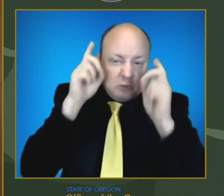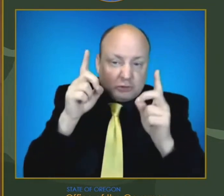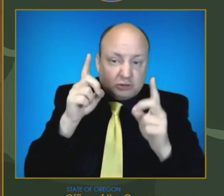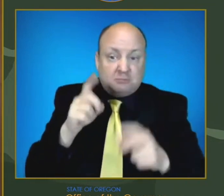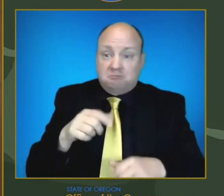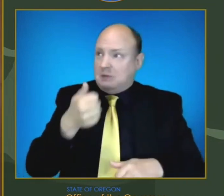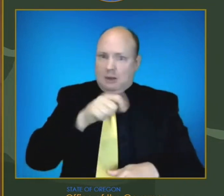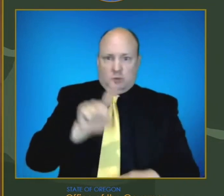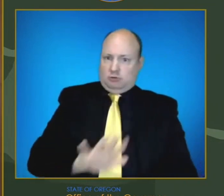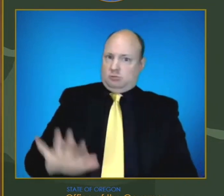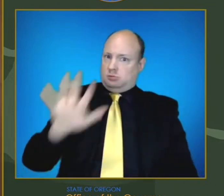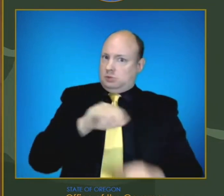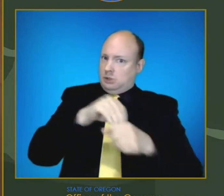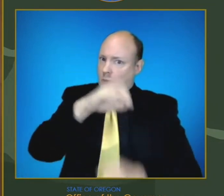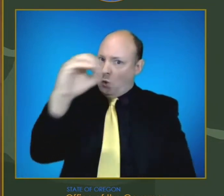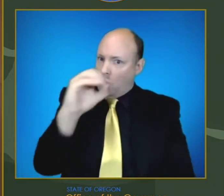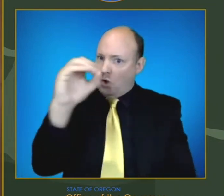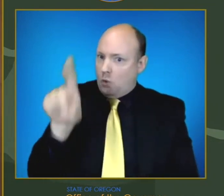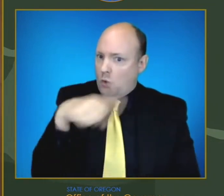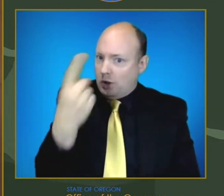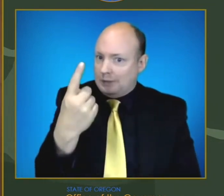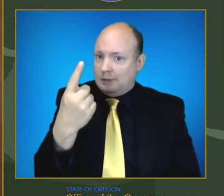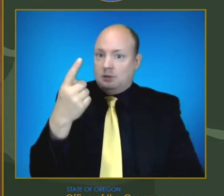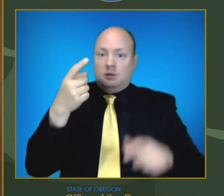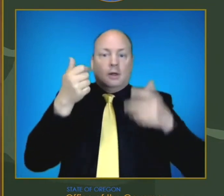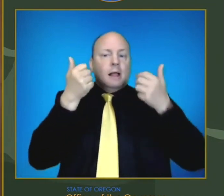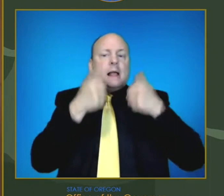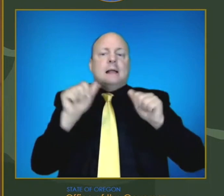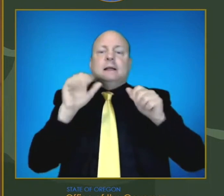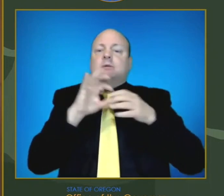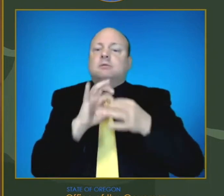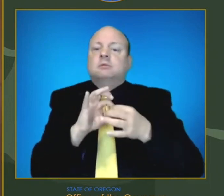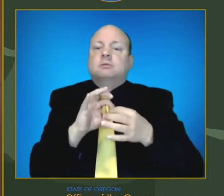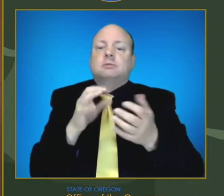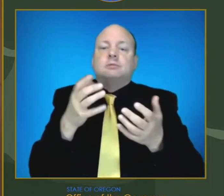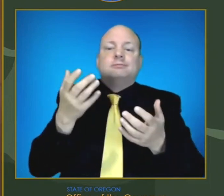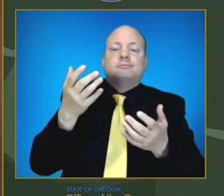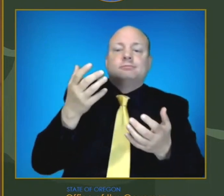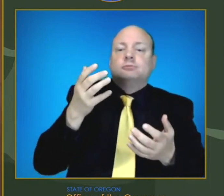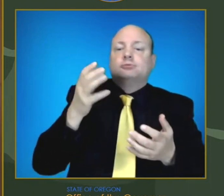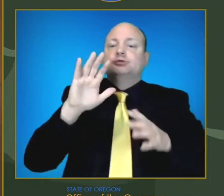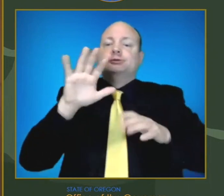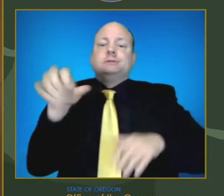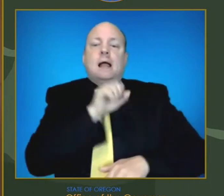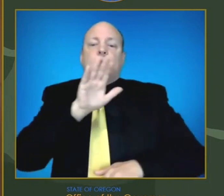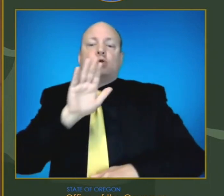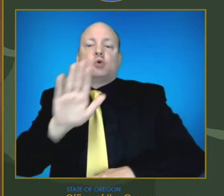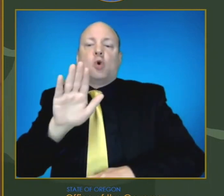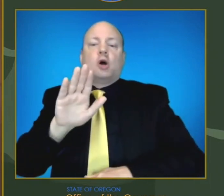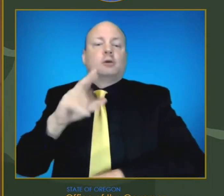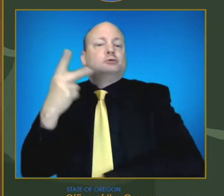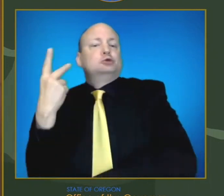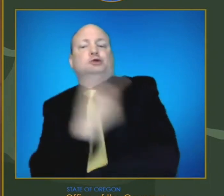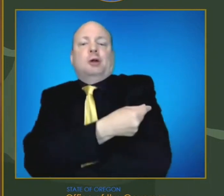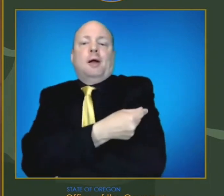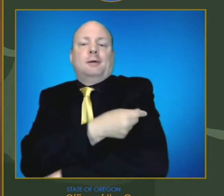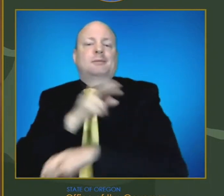in the Take Your Shot Oregon campaign and are eligible to win. There will be